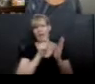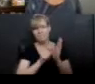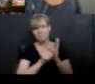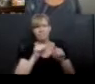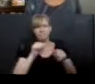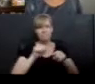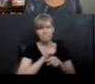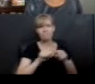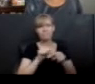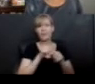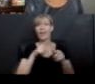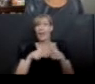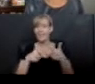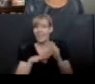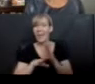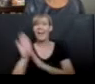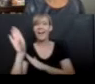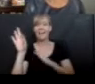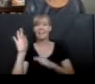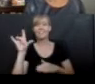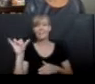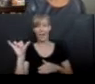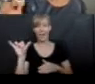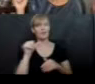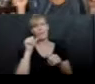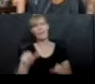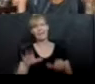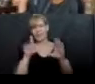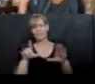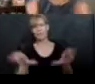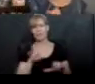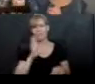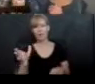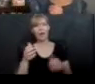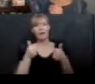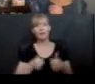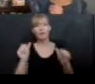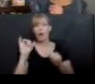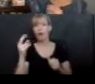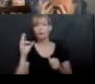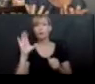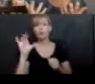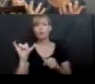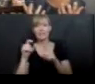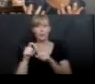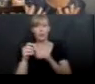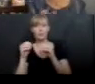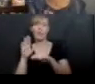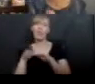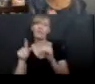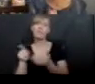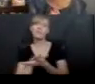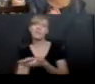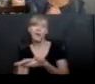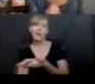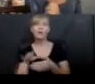Don't give up. You're doing fine. Try juicy words. They're more than nice. Juicy words have